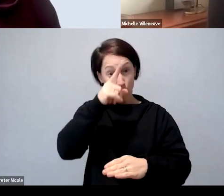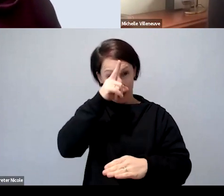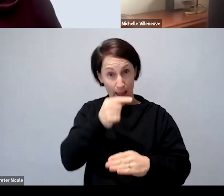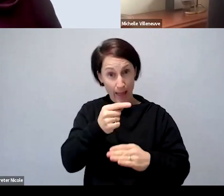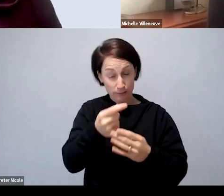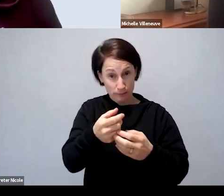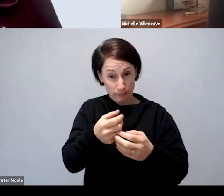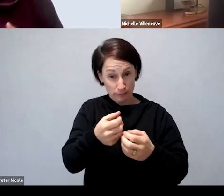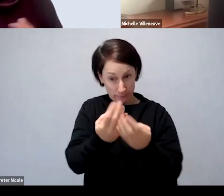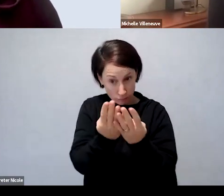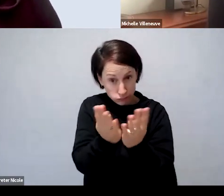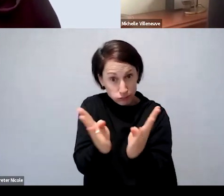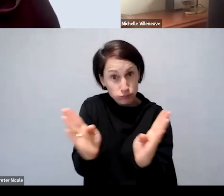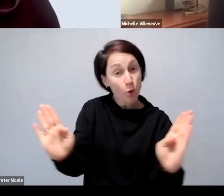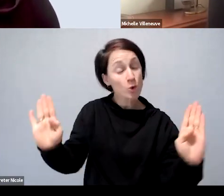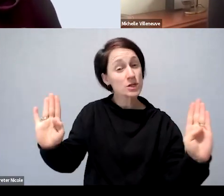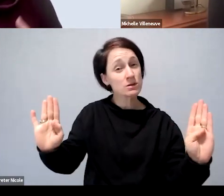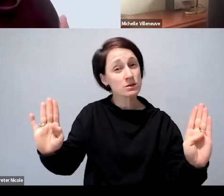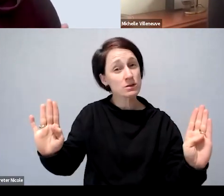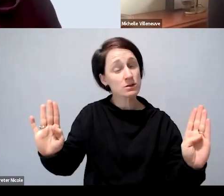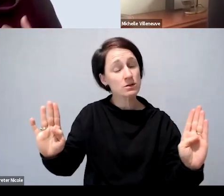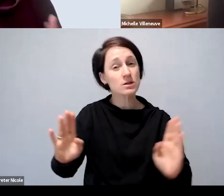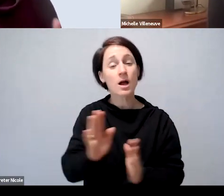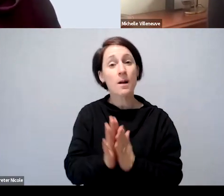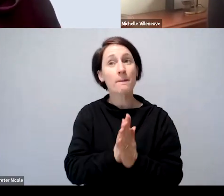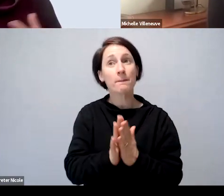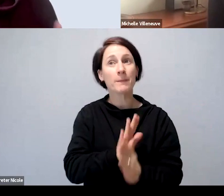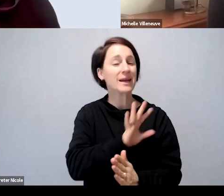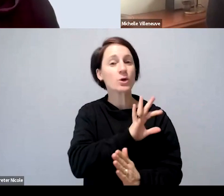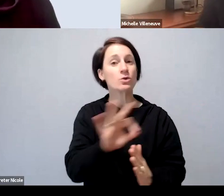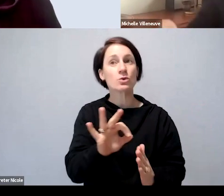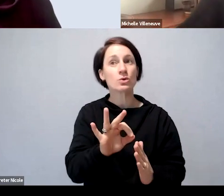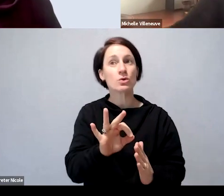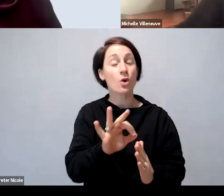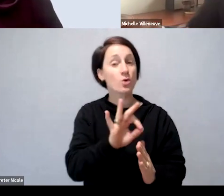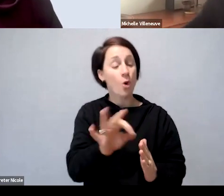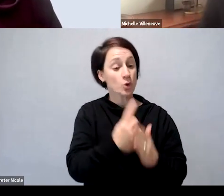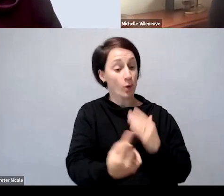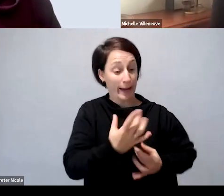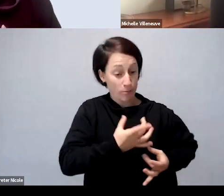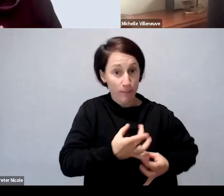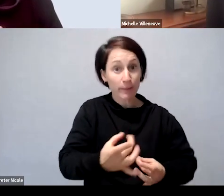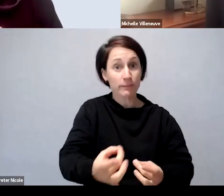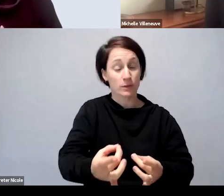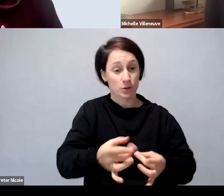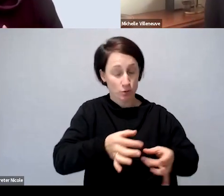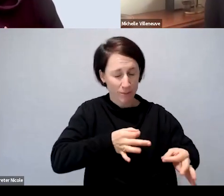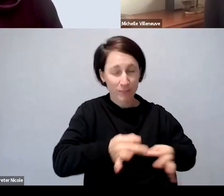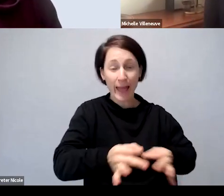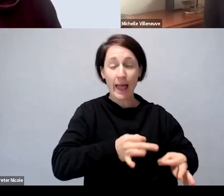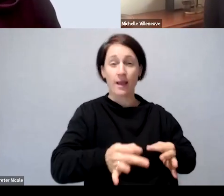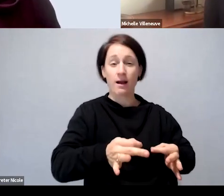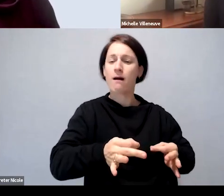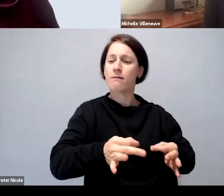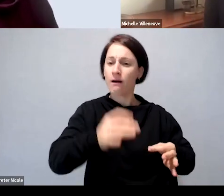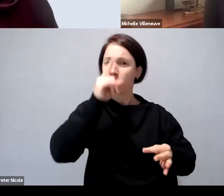roll two questions together. Can it be expanded to be about other things other than preparation and planning? And what are your